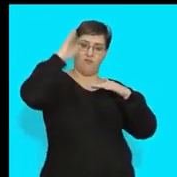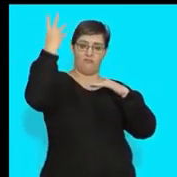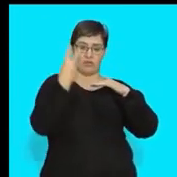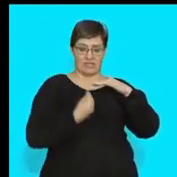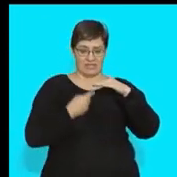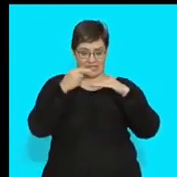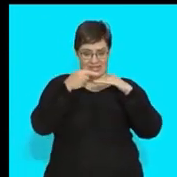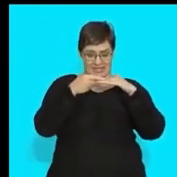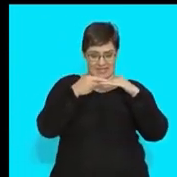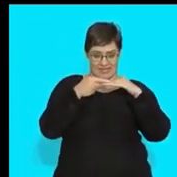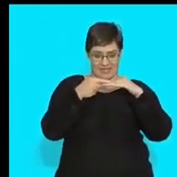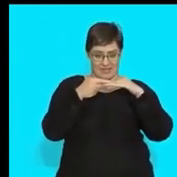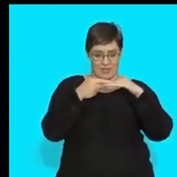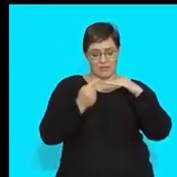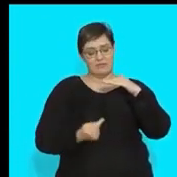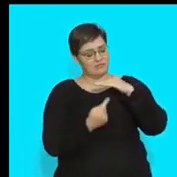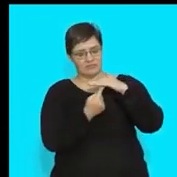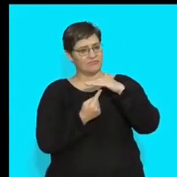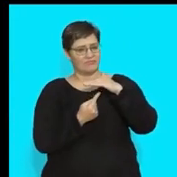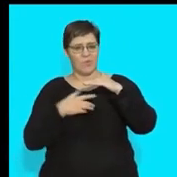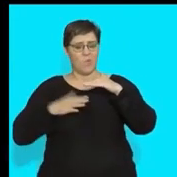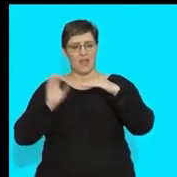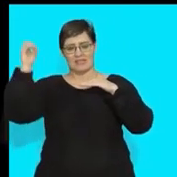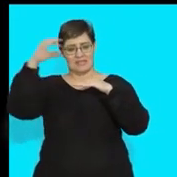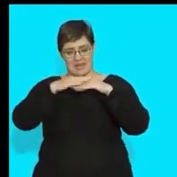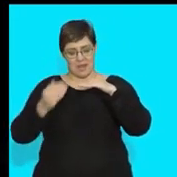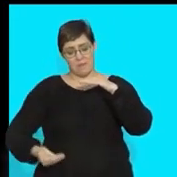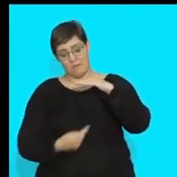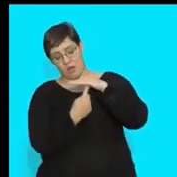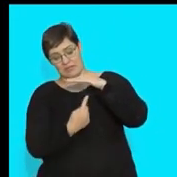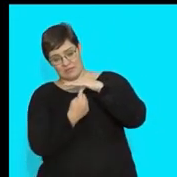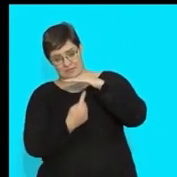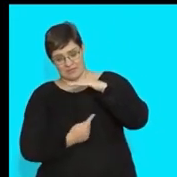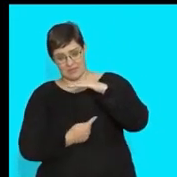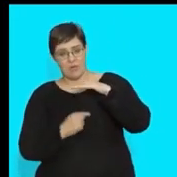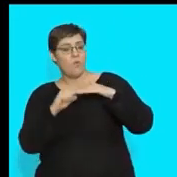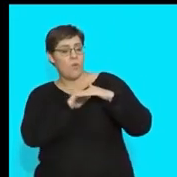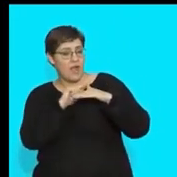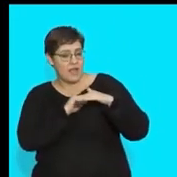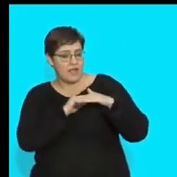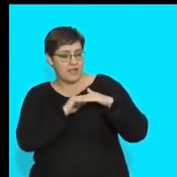for photosynthesis. We put them here at the bottom. Reason being,